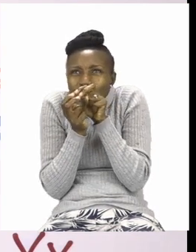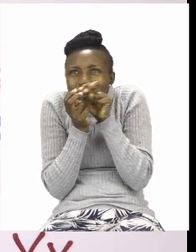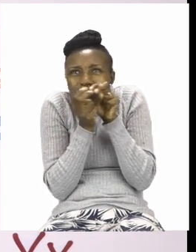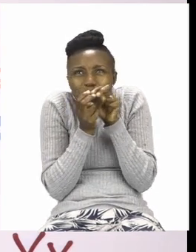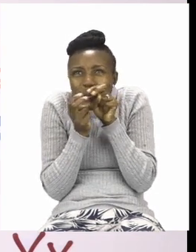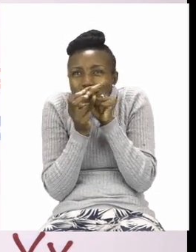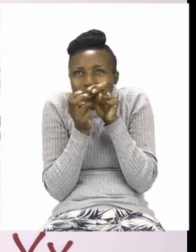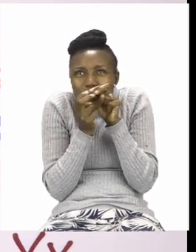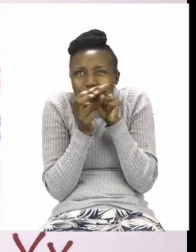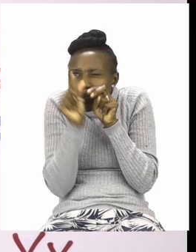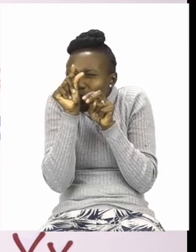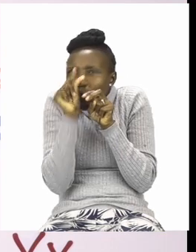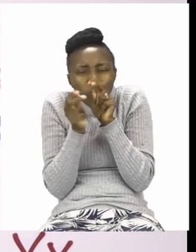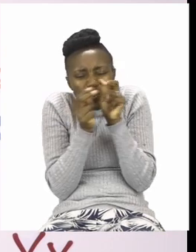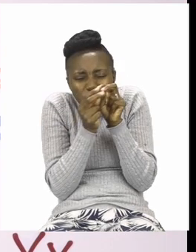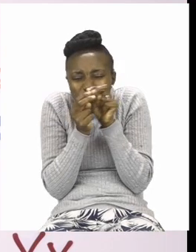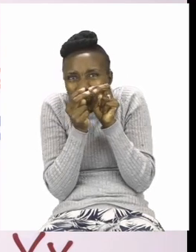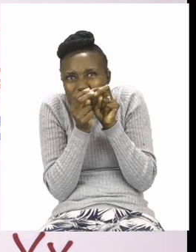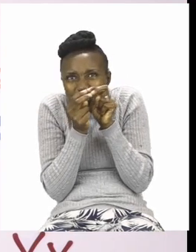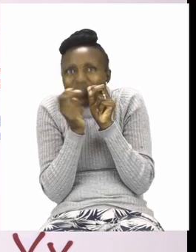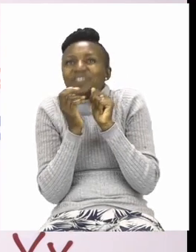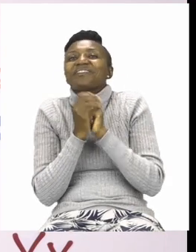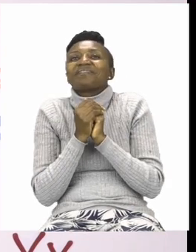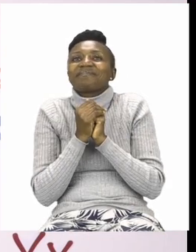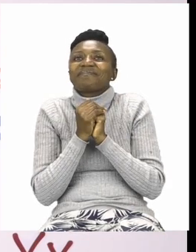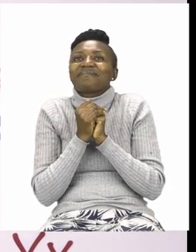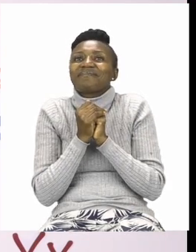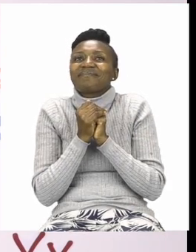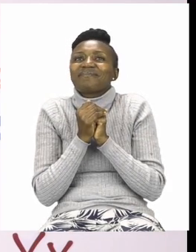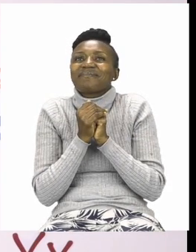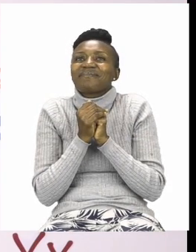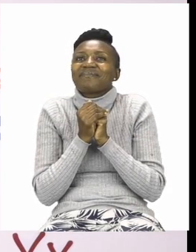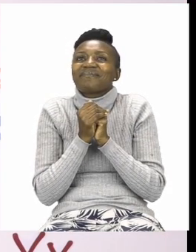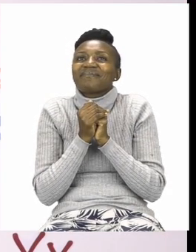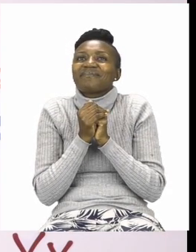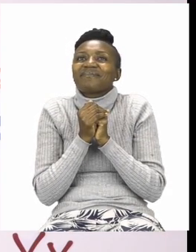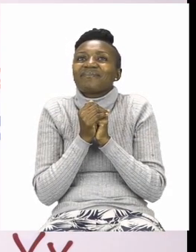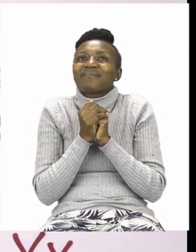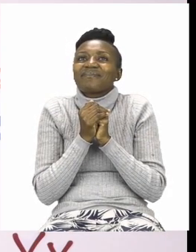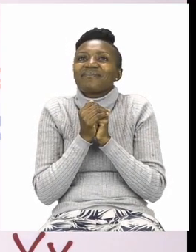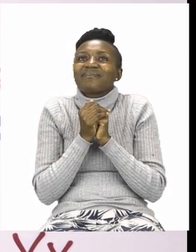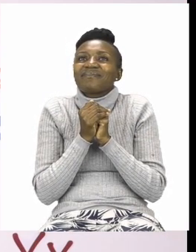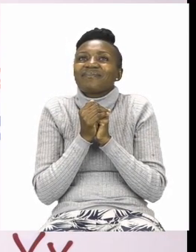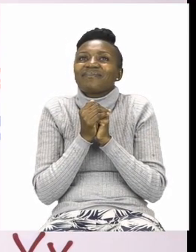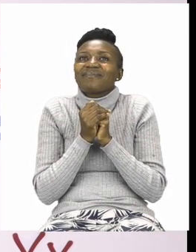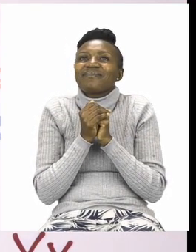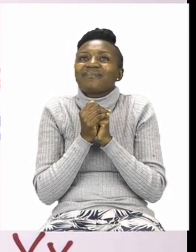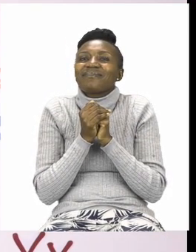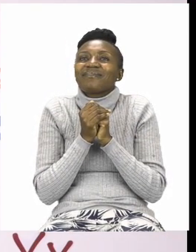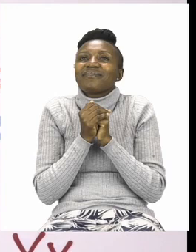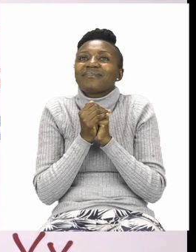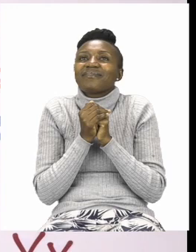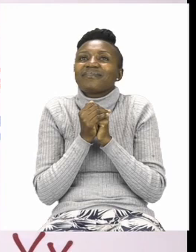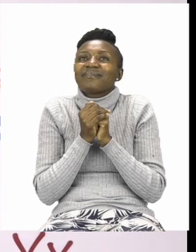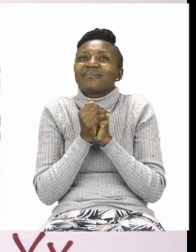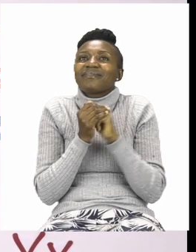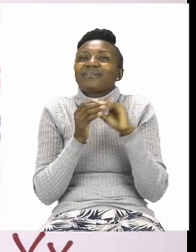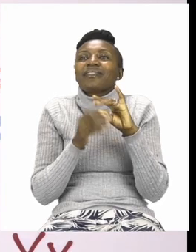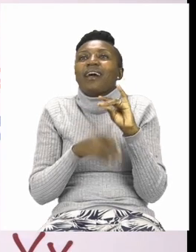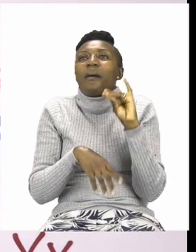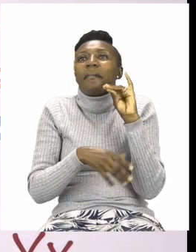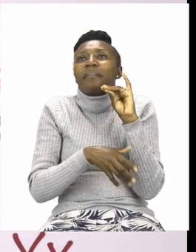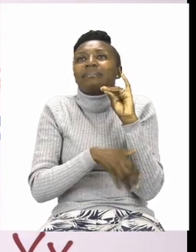squeak, squeak, squeak, squeak. The next one is of a monkey. Let's all pretend we